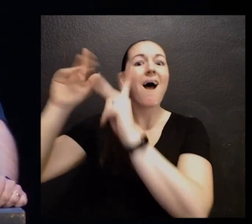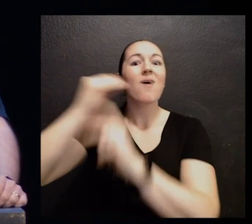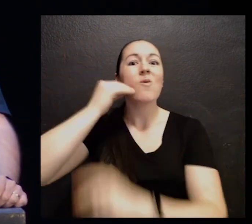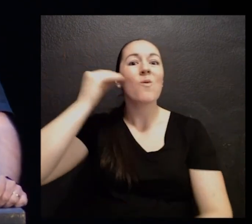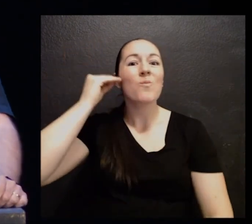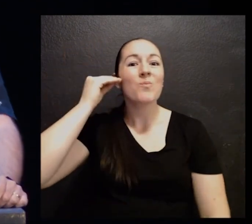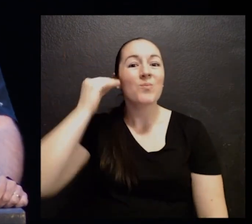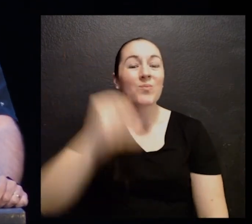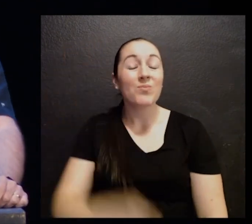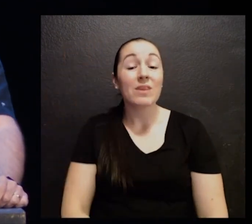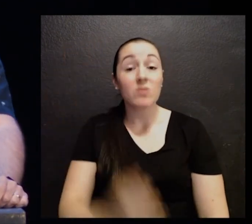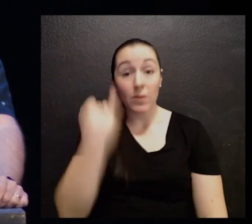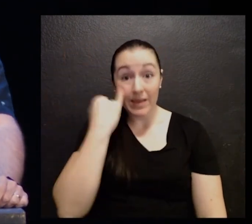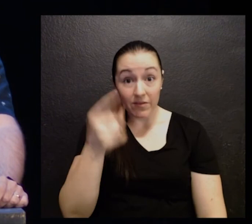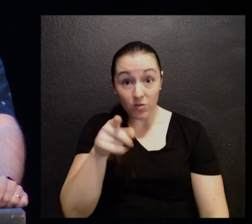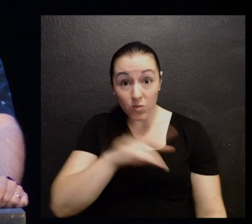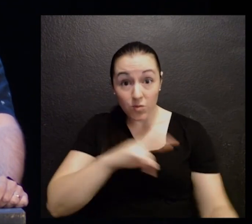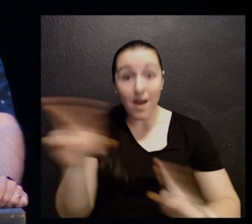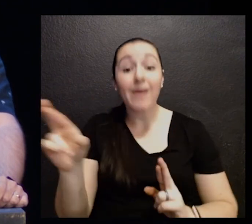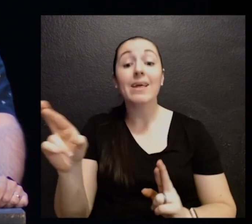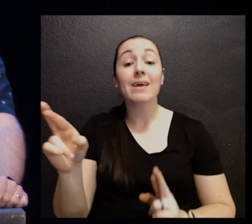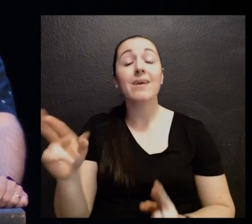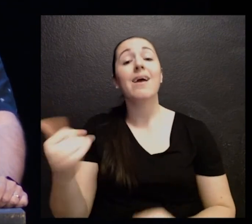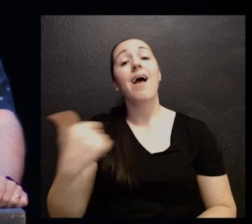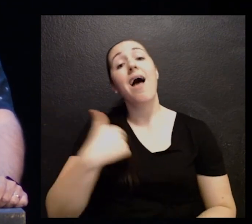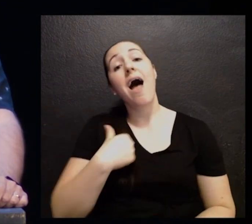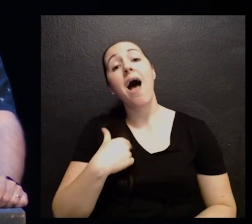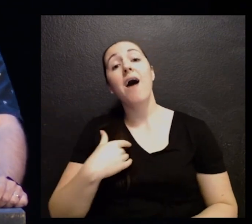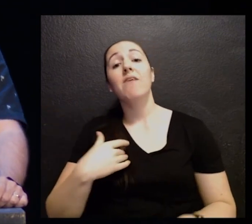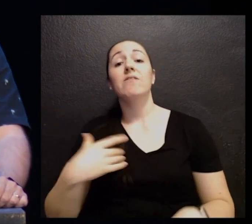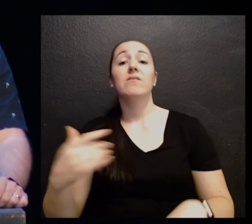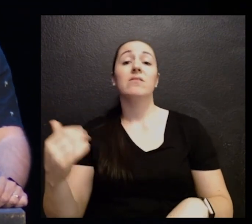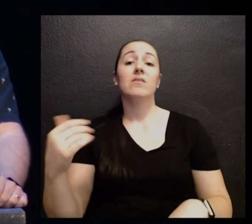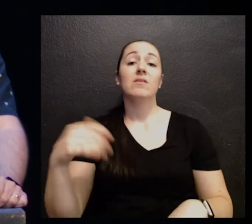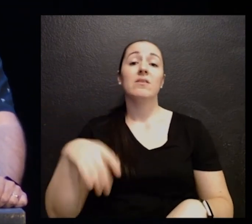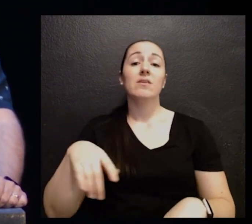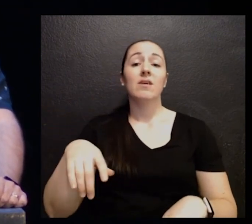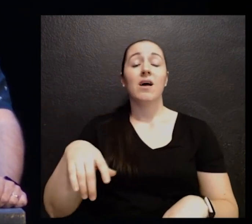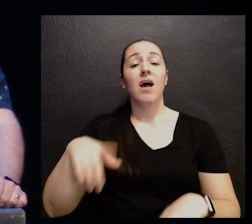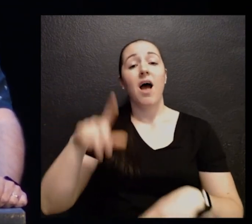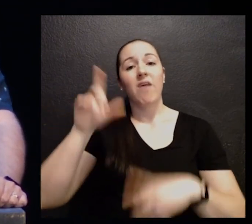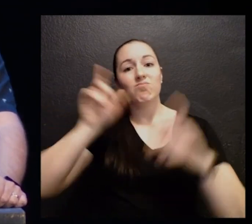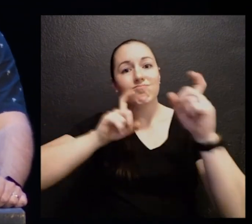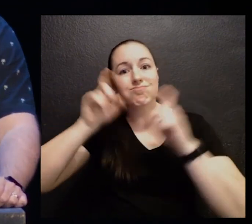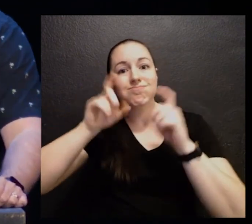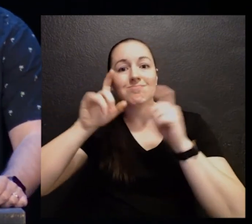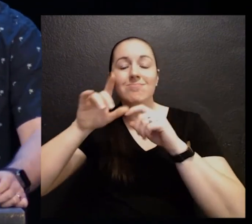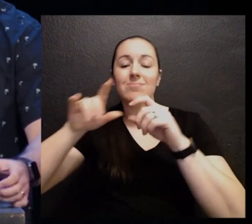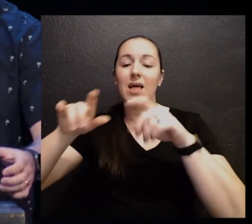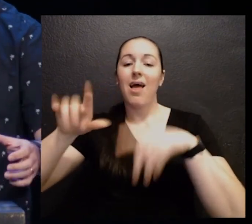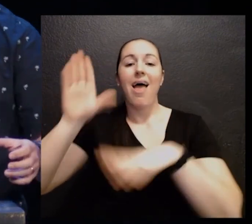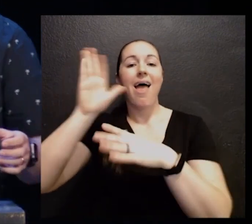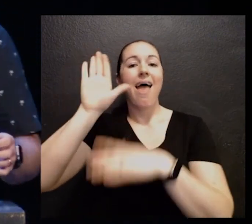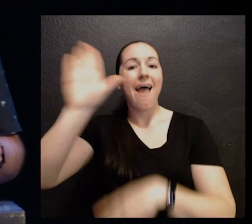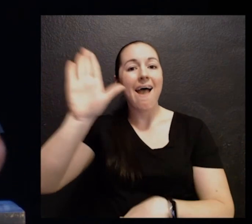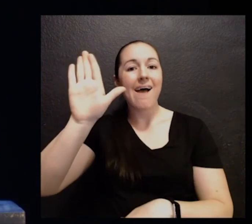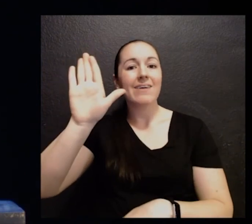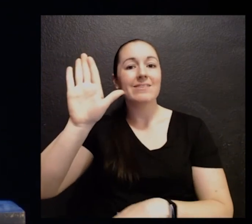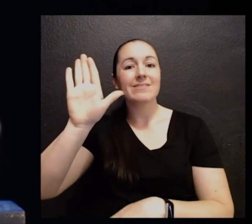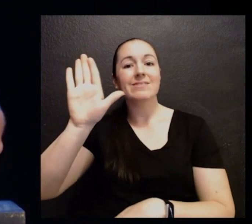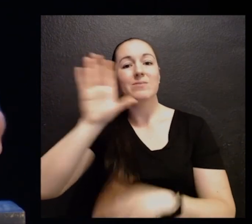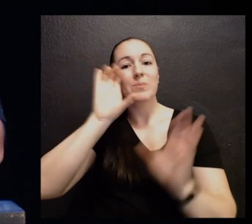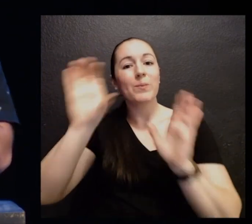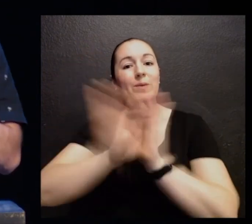decision today, there's a hand that's going up on your screen or an emoji. Click that hand. And what that click represents, it's a